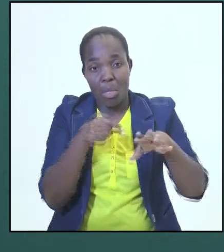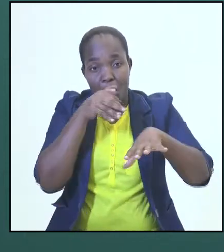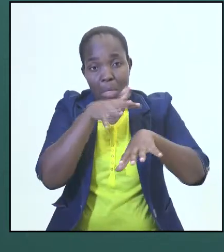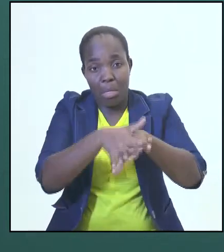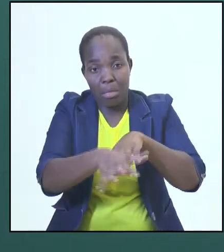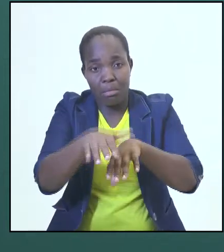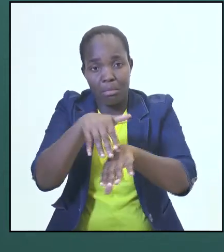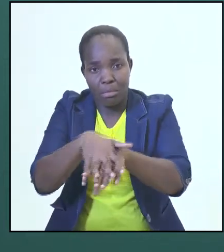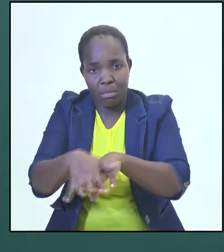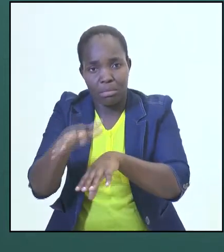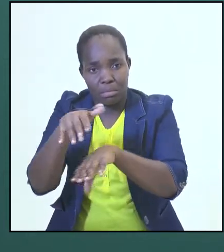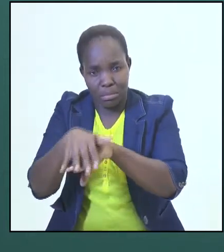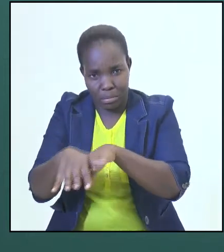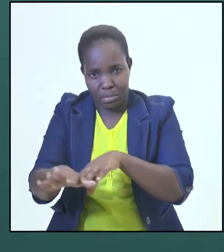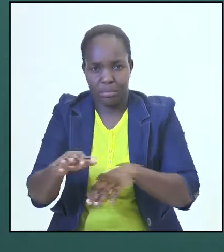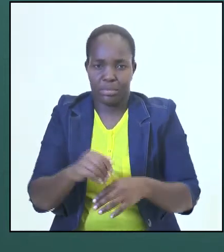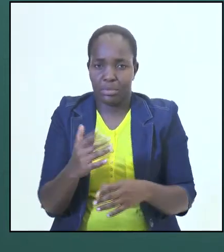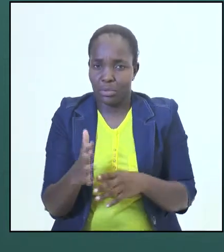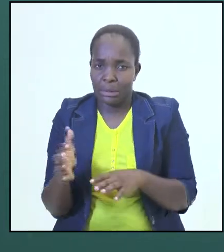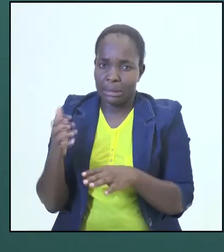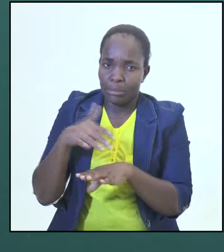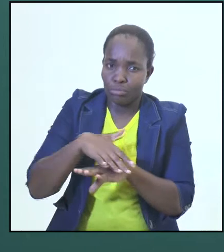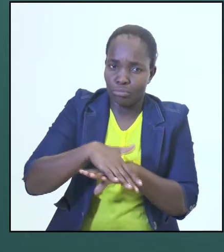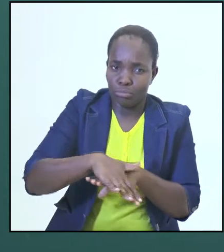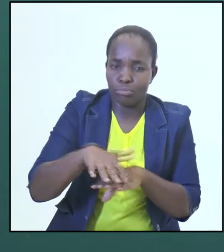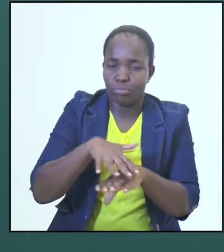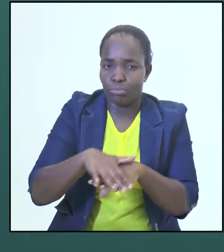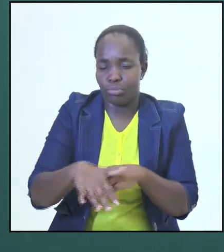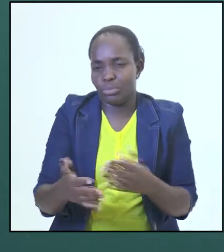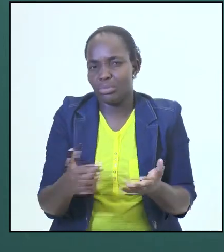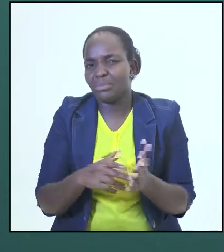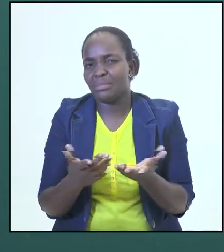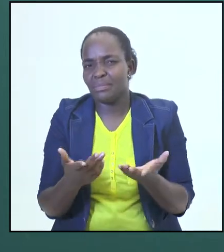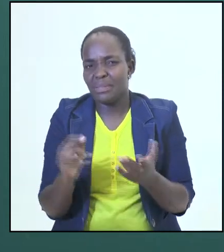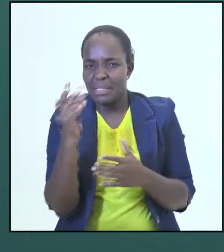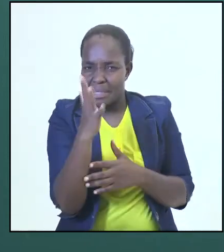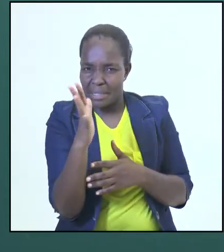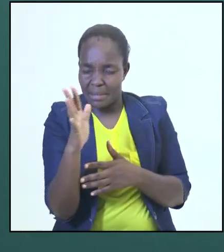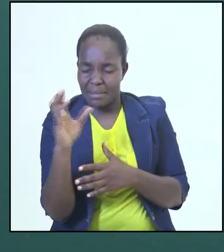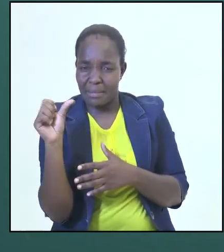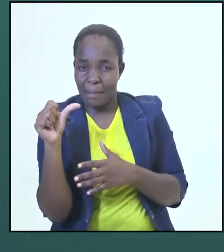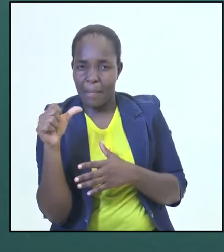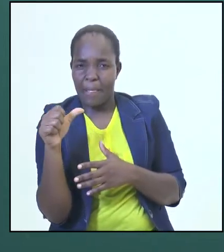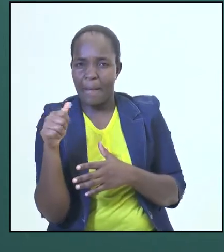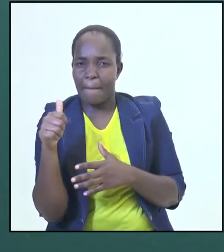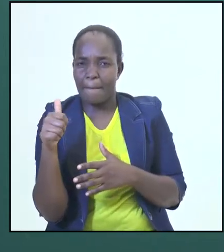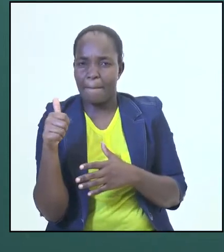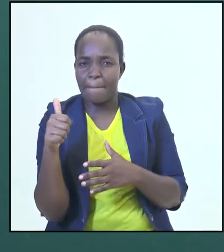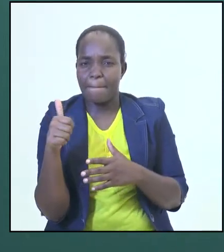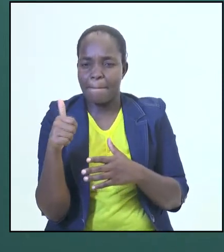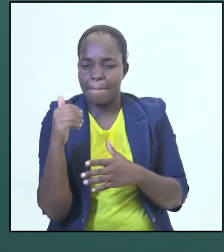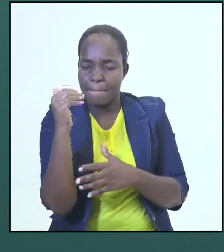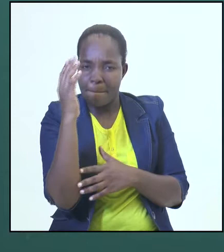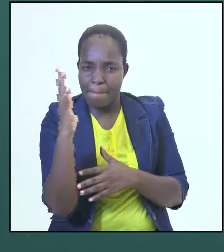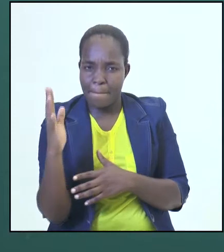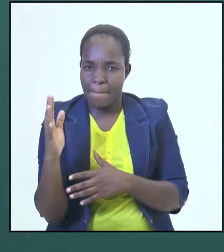floods cause the good topsoil layer to wash away. This means there are no trees or other vegetation to slow down the water